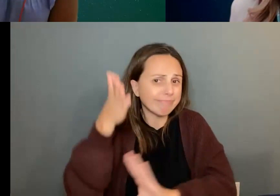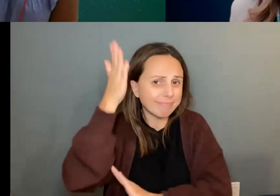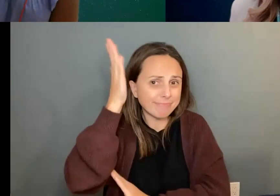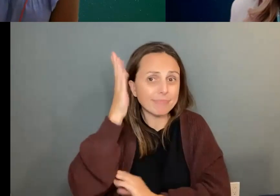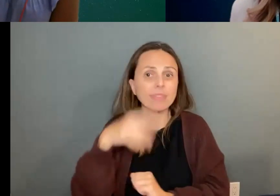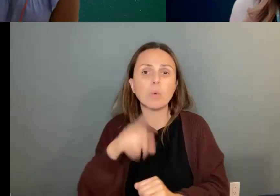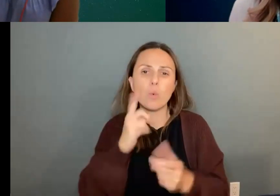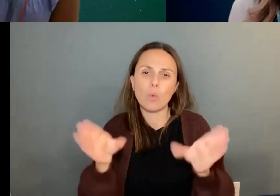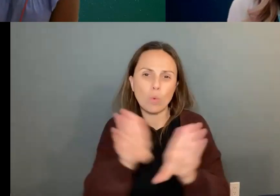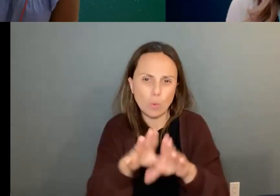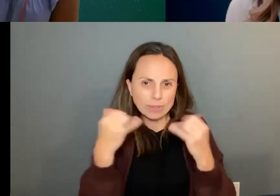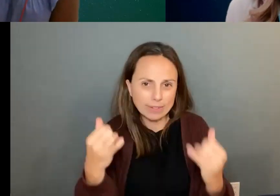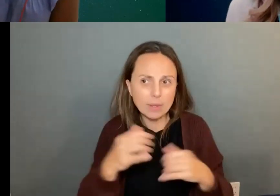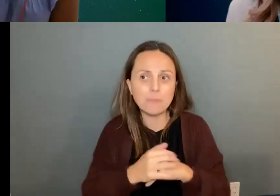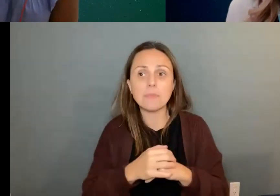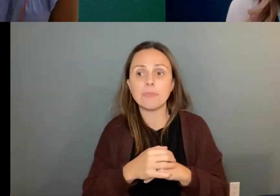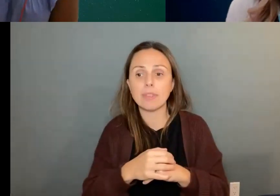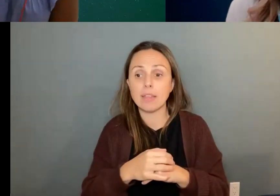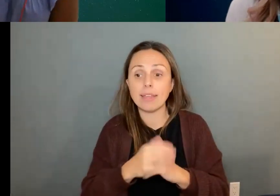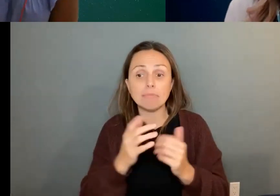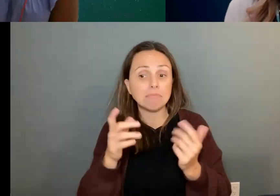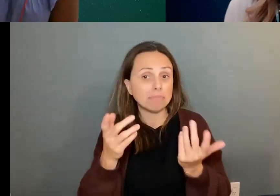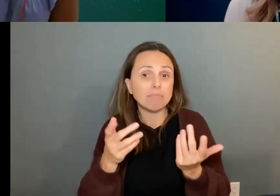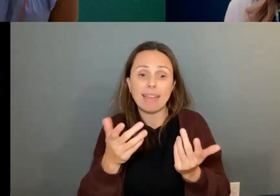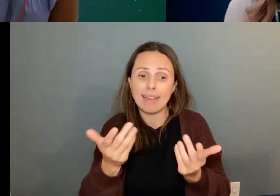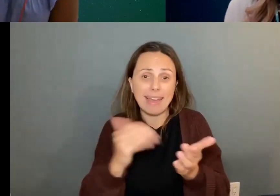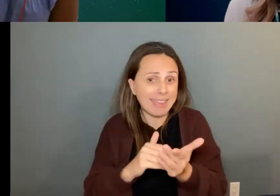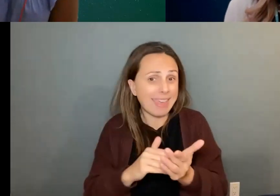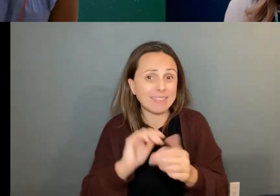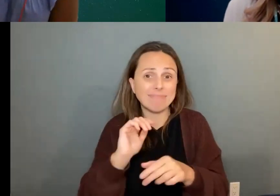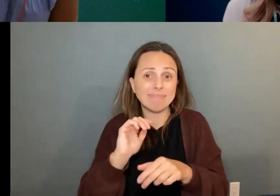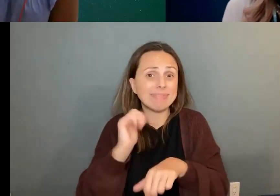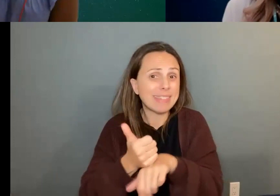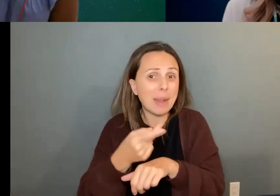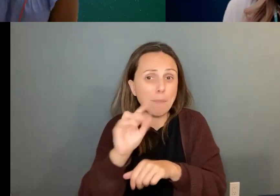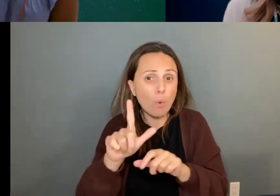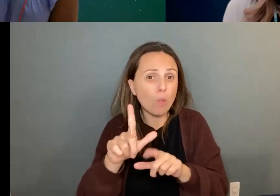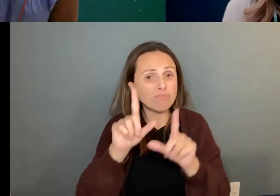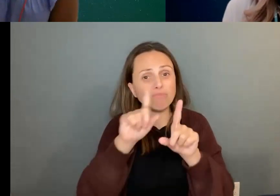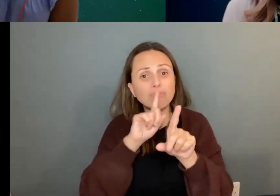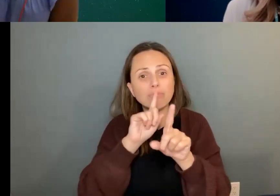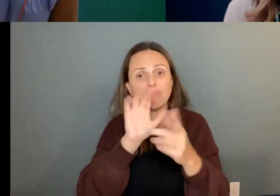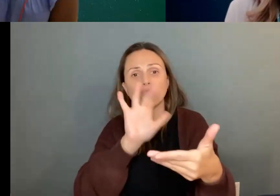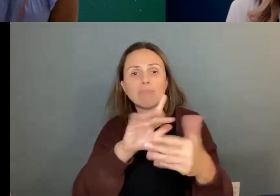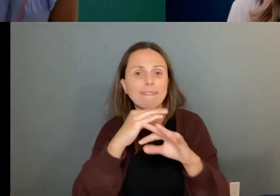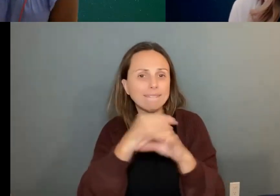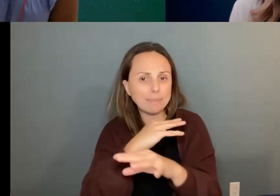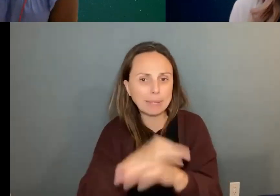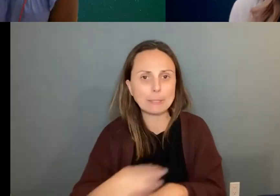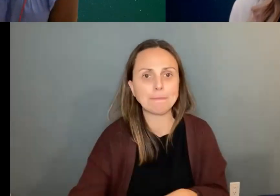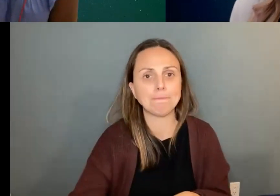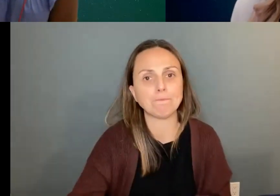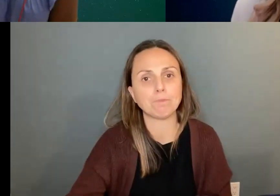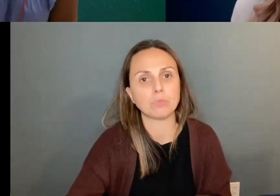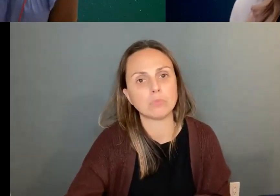presentation. We'll close here. And as always, just send up a little poll here for you guys to give us a bit of feedback.